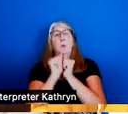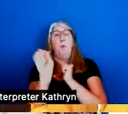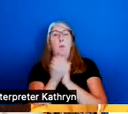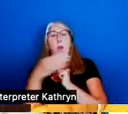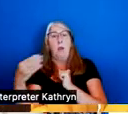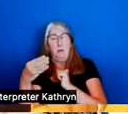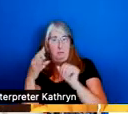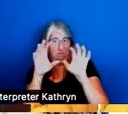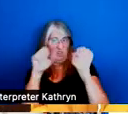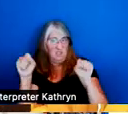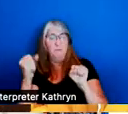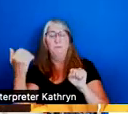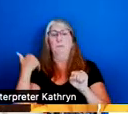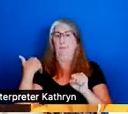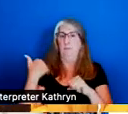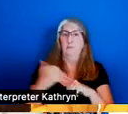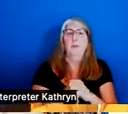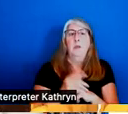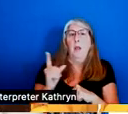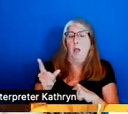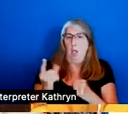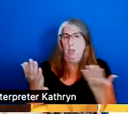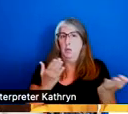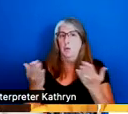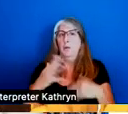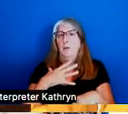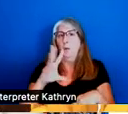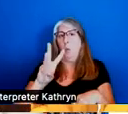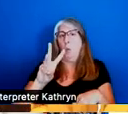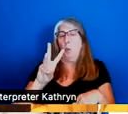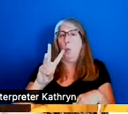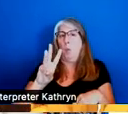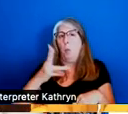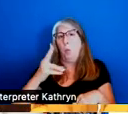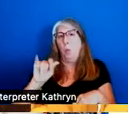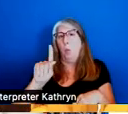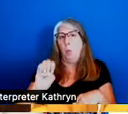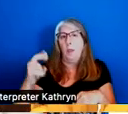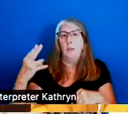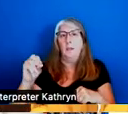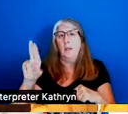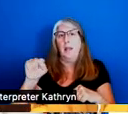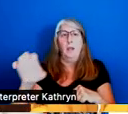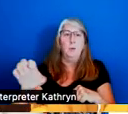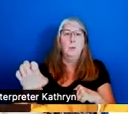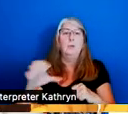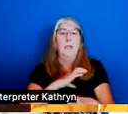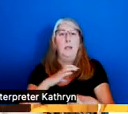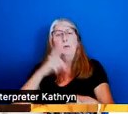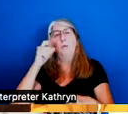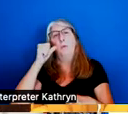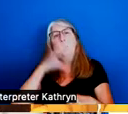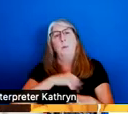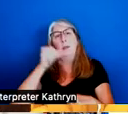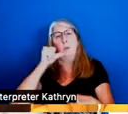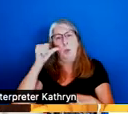privilege of serving on the White House Council on Women and Girls and being tapped to lead efforts within the